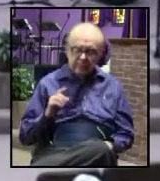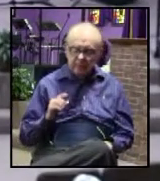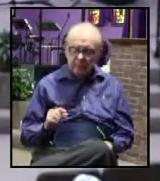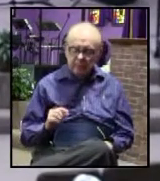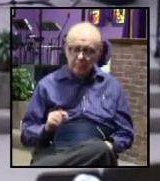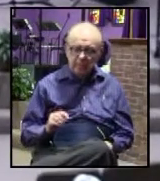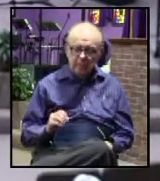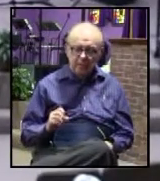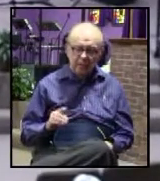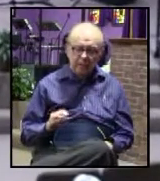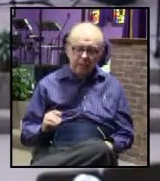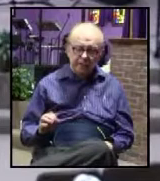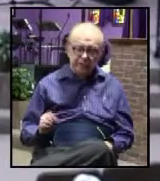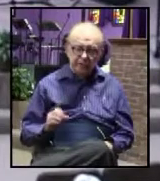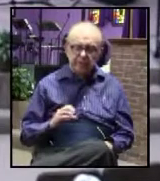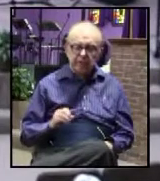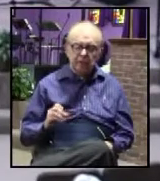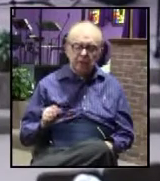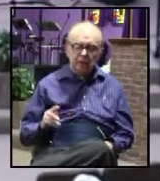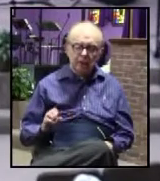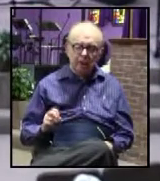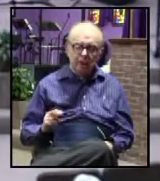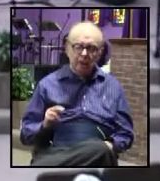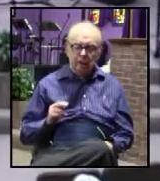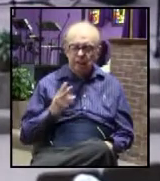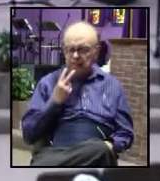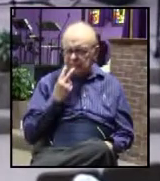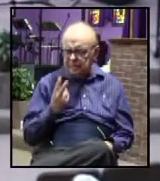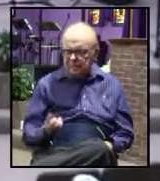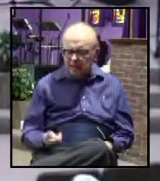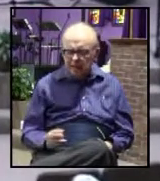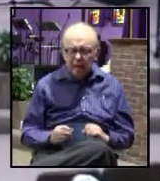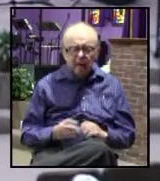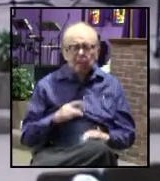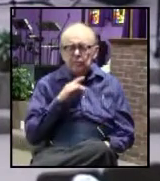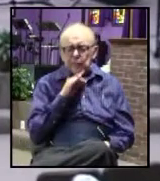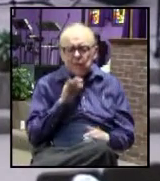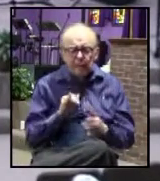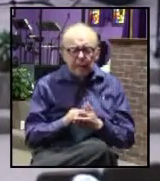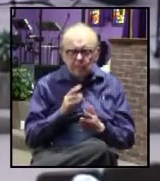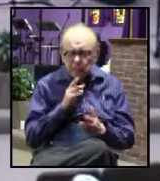bit of suds and scum, you ever look how dirty that water is?